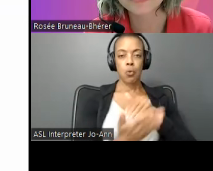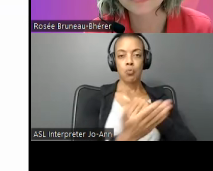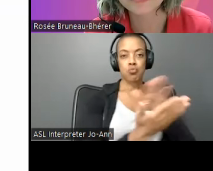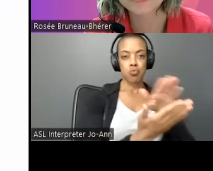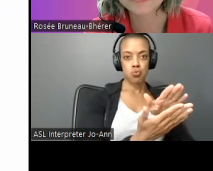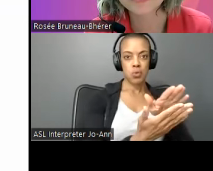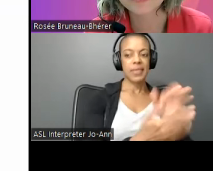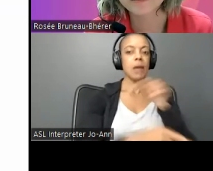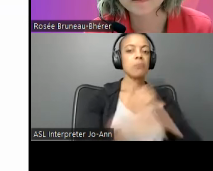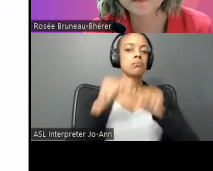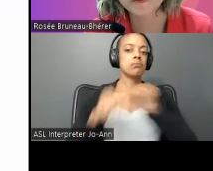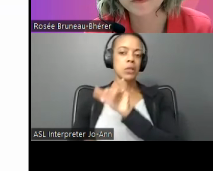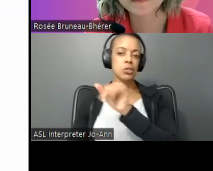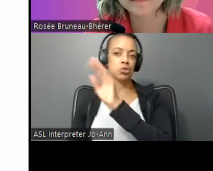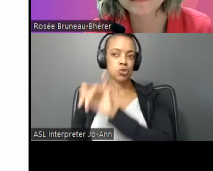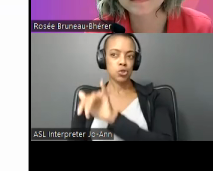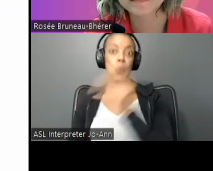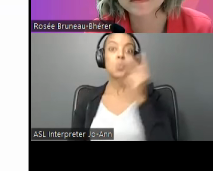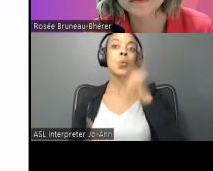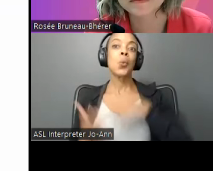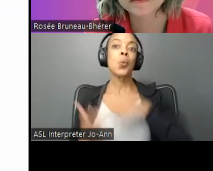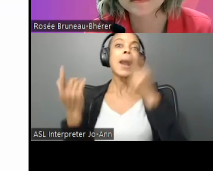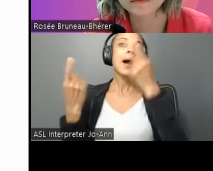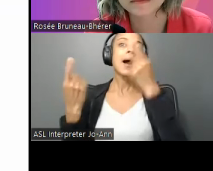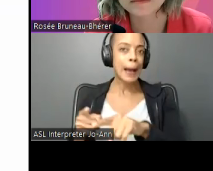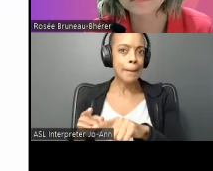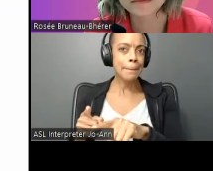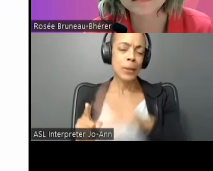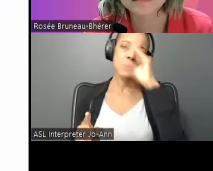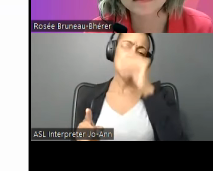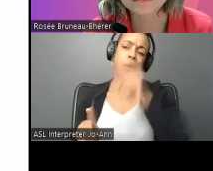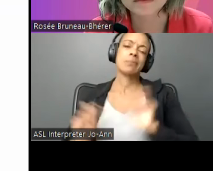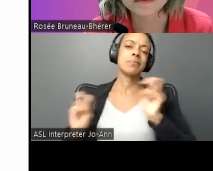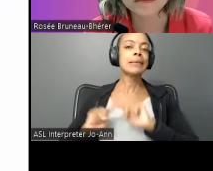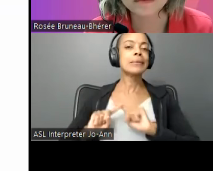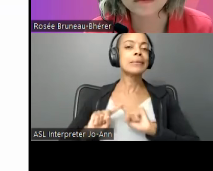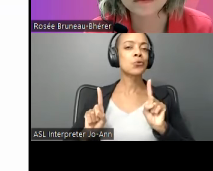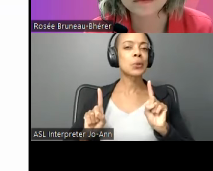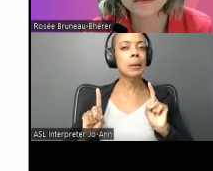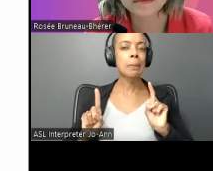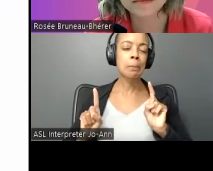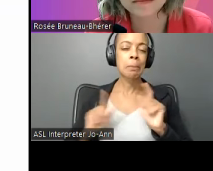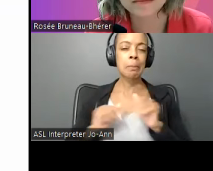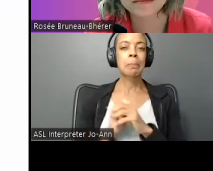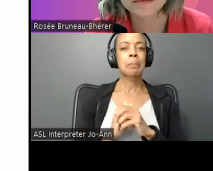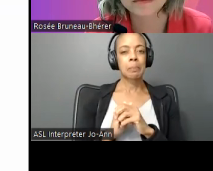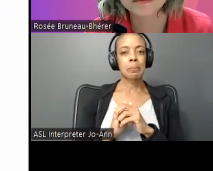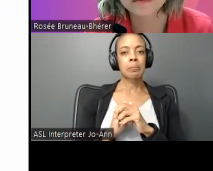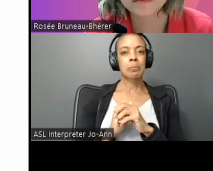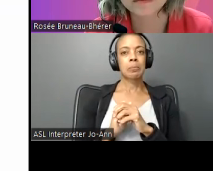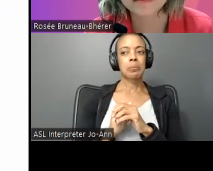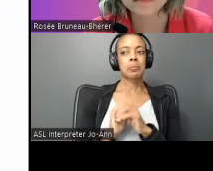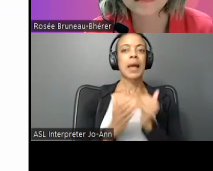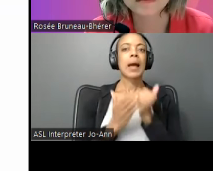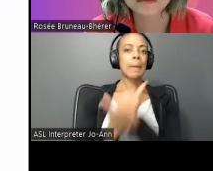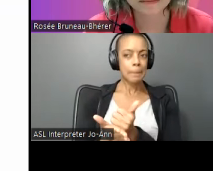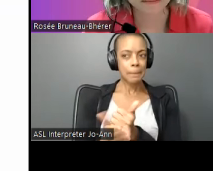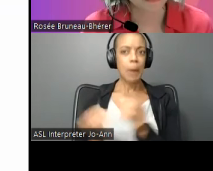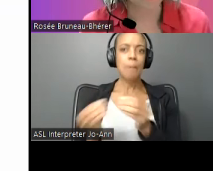see what was done for this little boy who's a bit different, and bring him, make him more